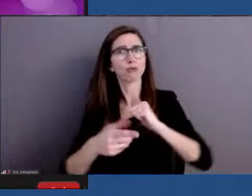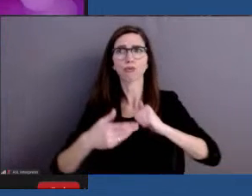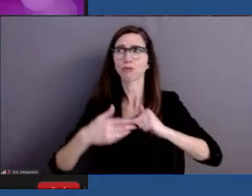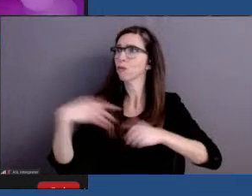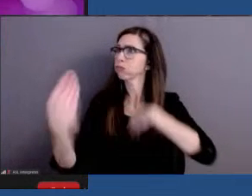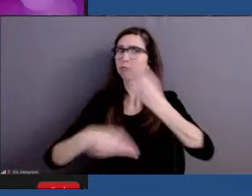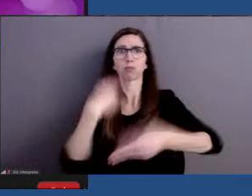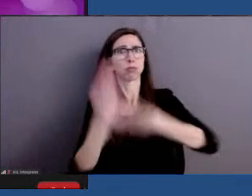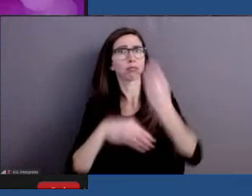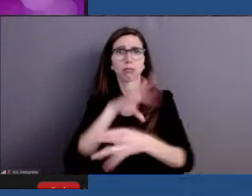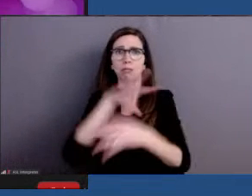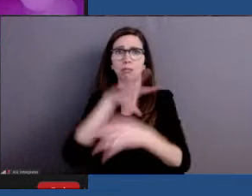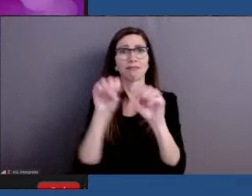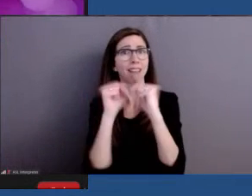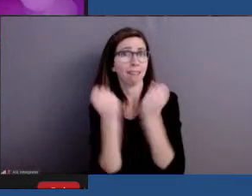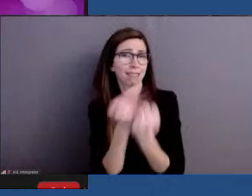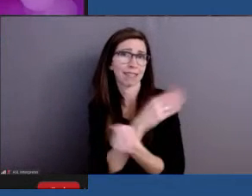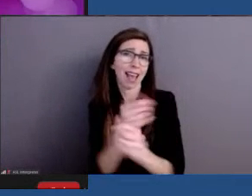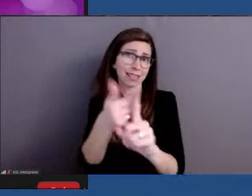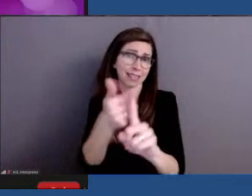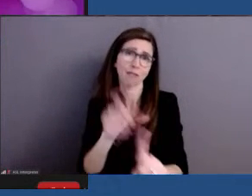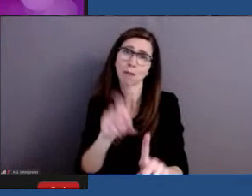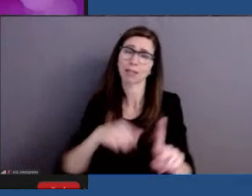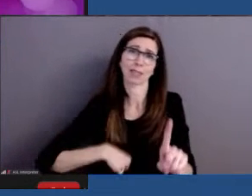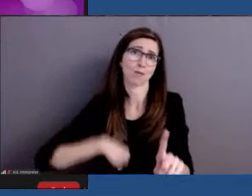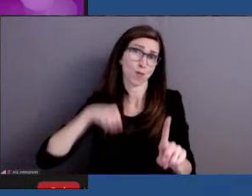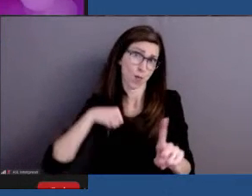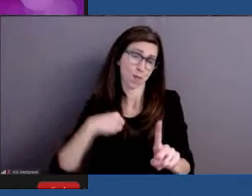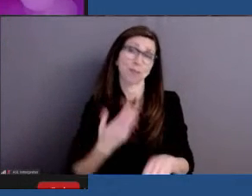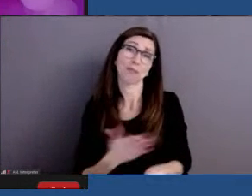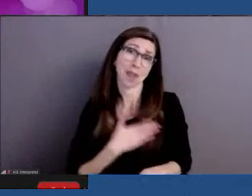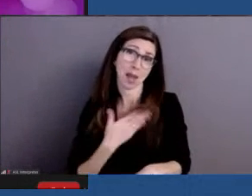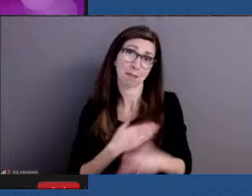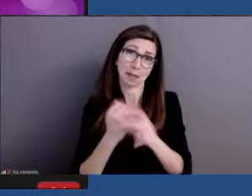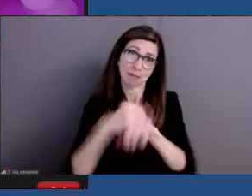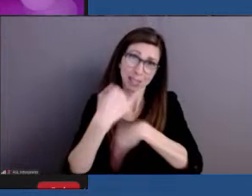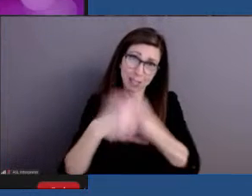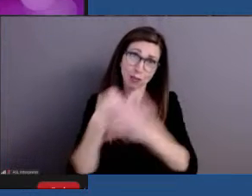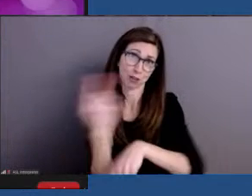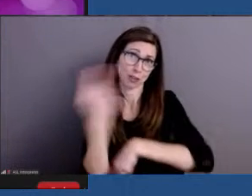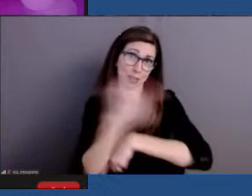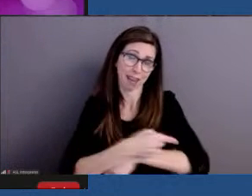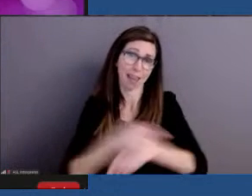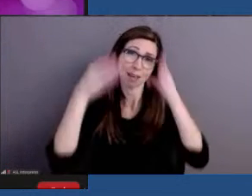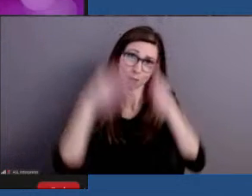be proud of who you are. Happy International Day of Persons with Disabilities. Merci beaucoup.